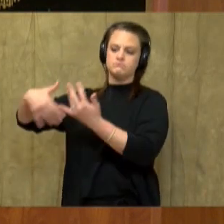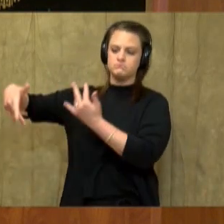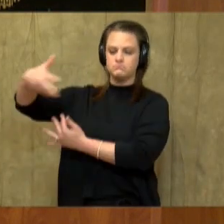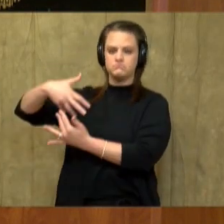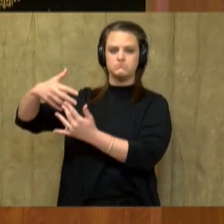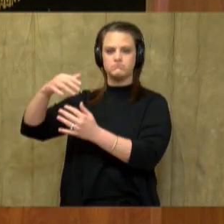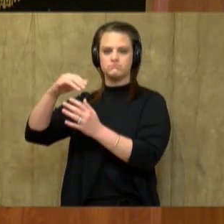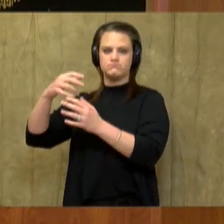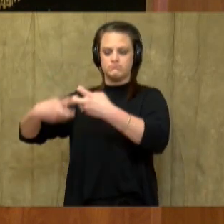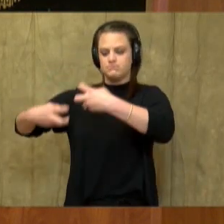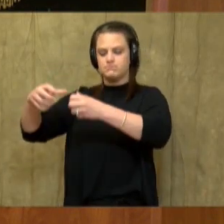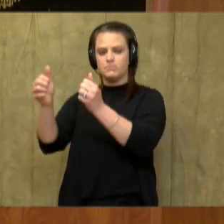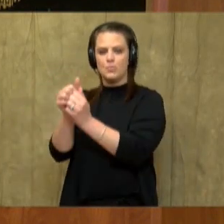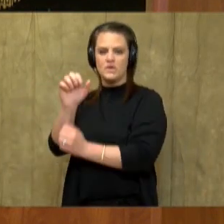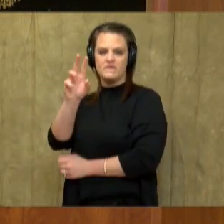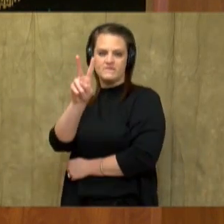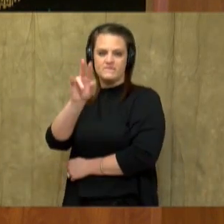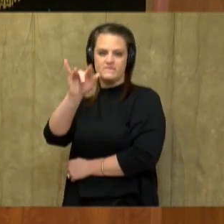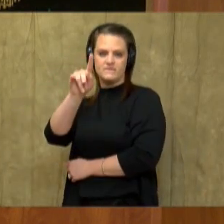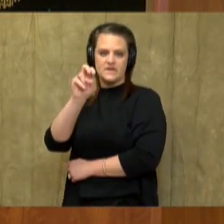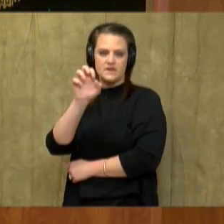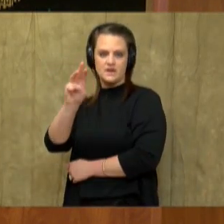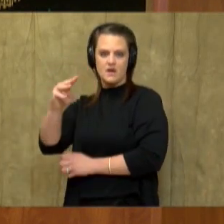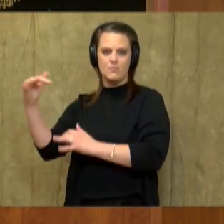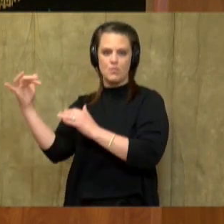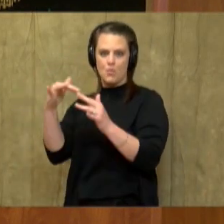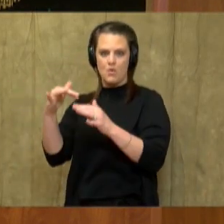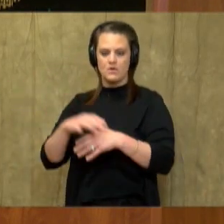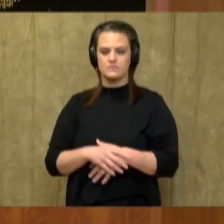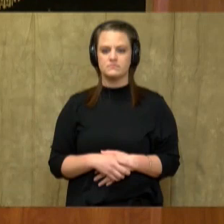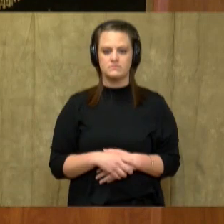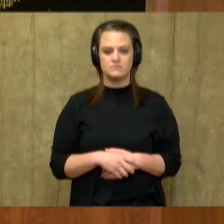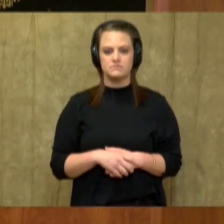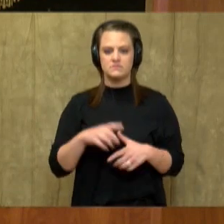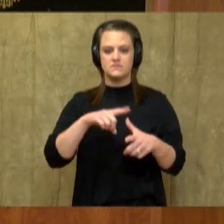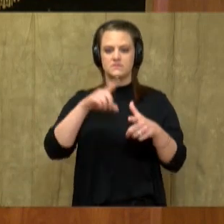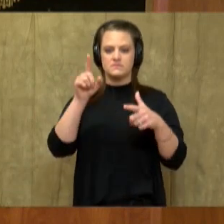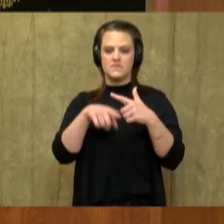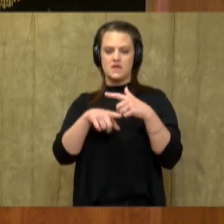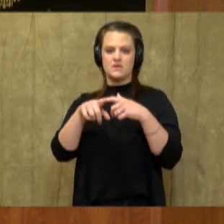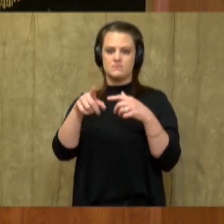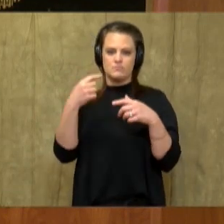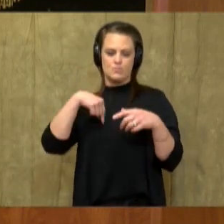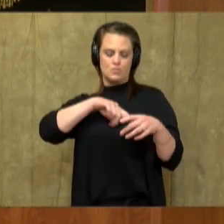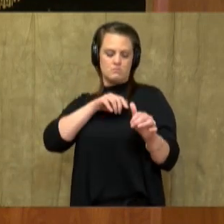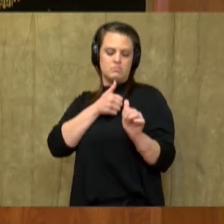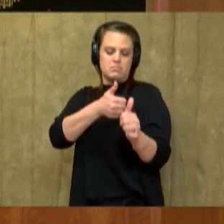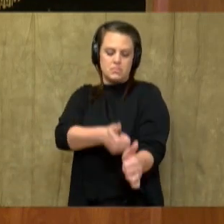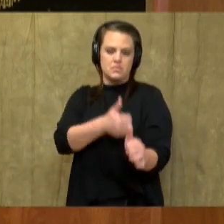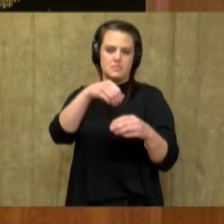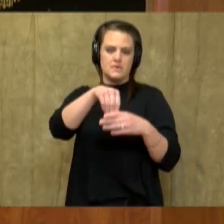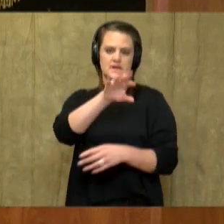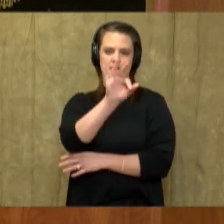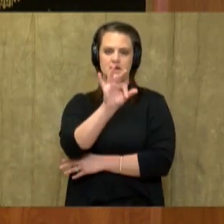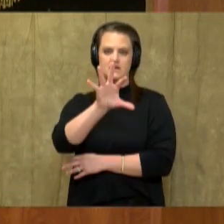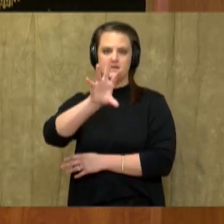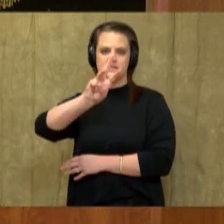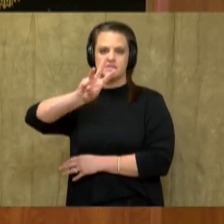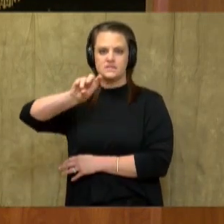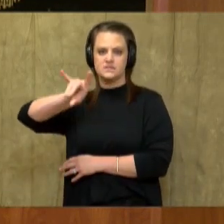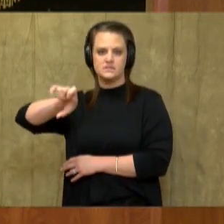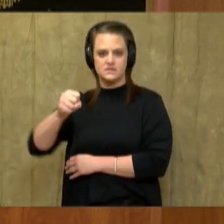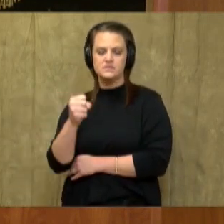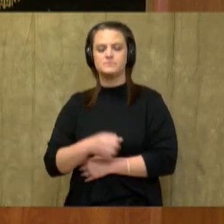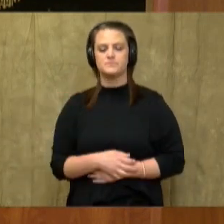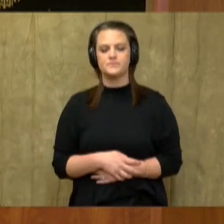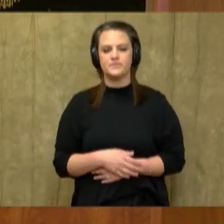War. And our second objective, trace the discontent that led to the social protest in the 1960s. Now, before we get